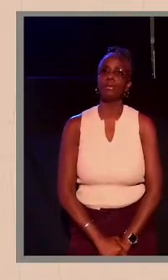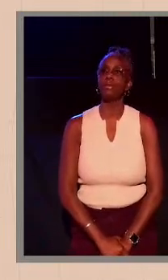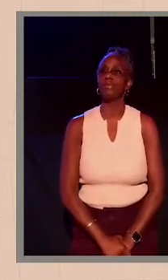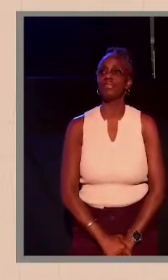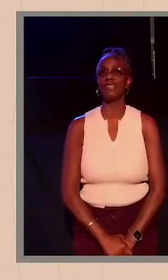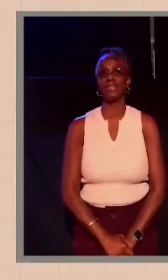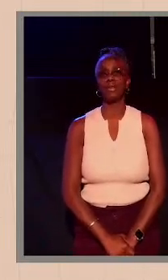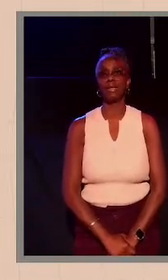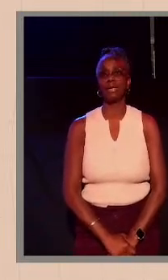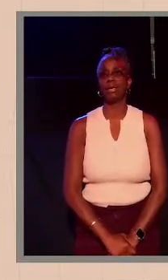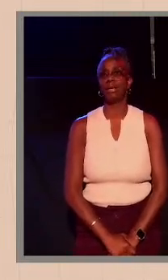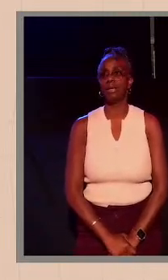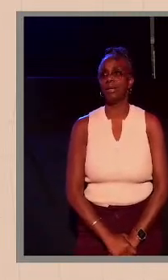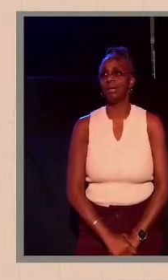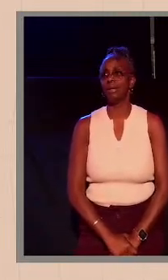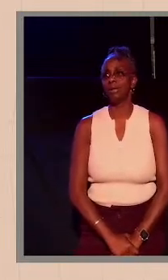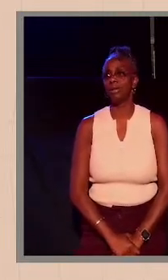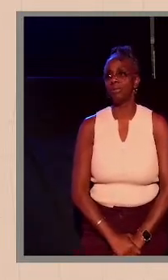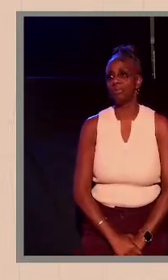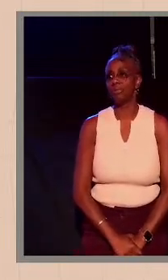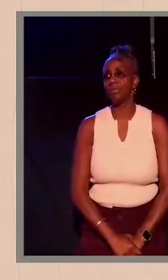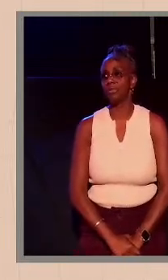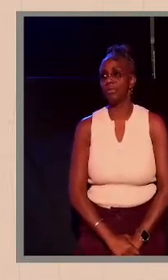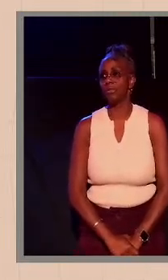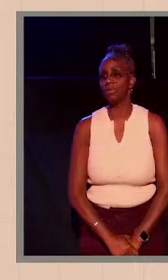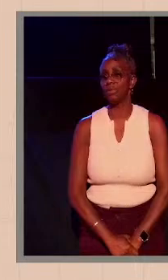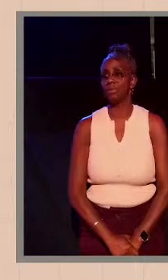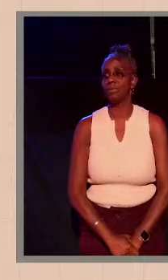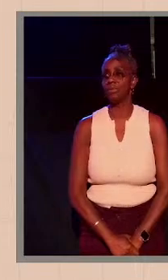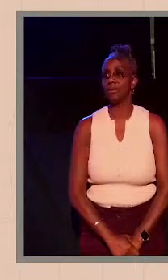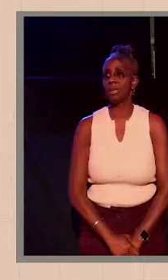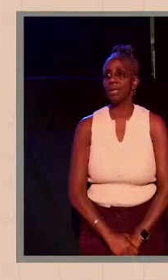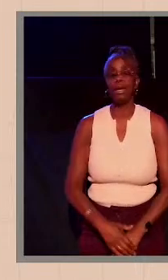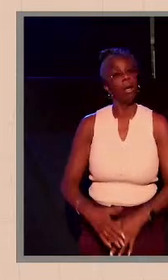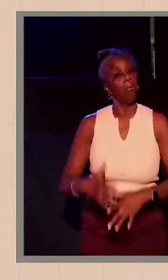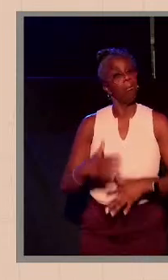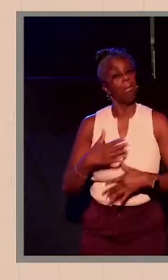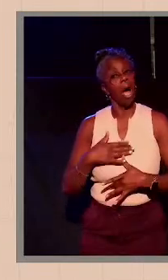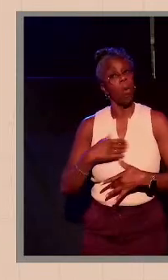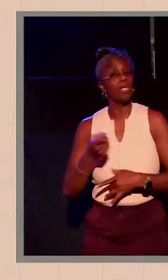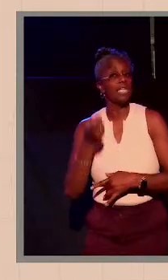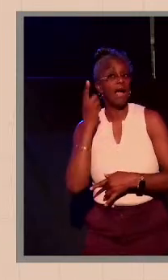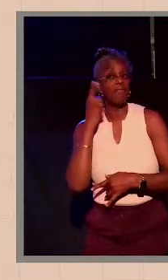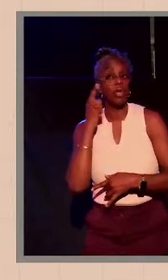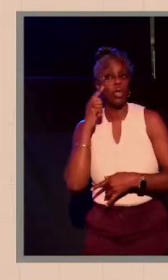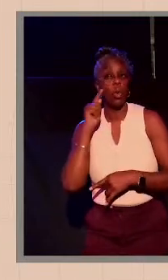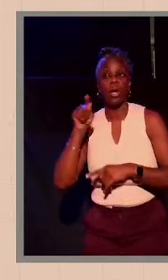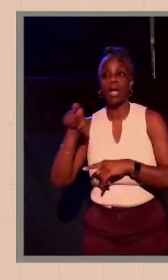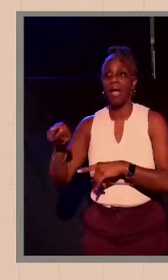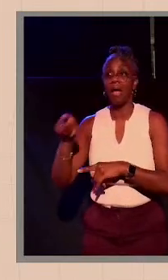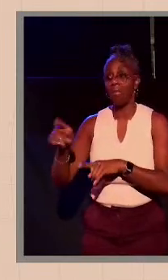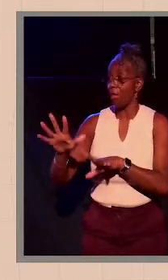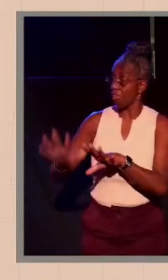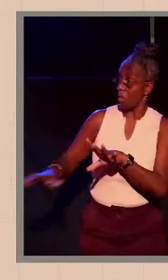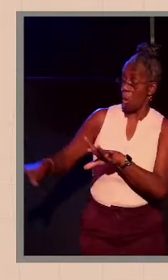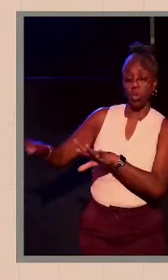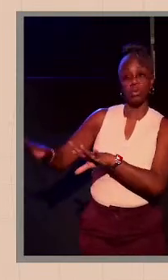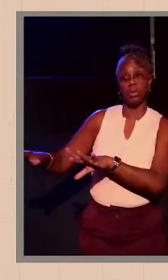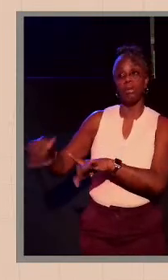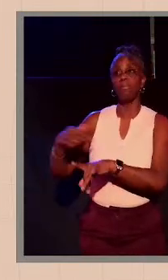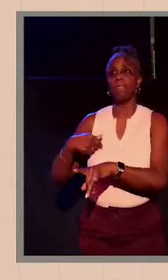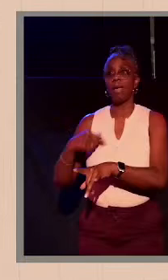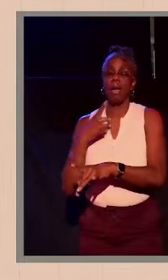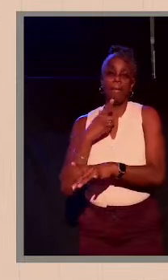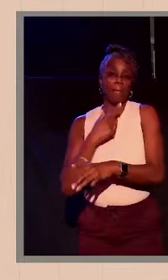Hi. Hi. So I'm looking to explore a lot more within this area, but I